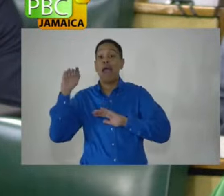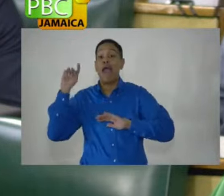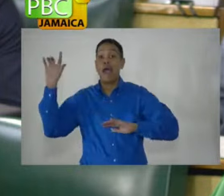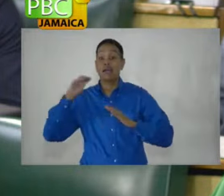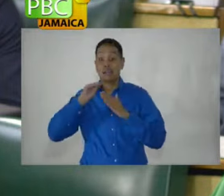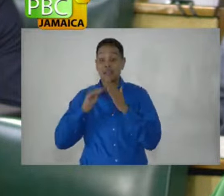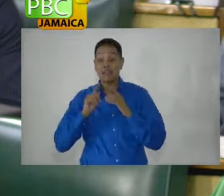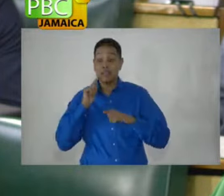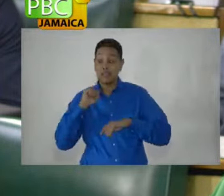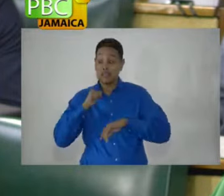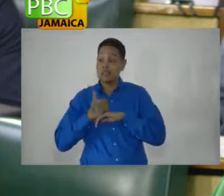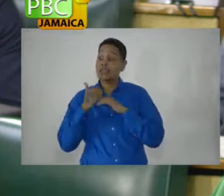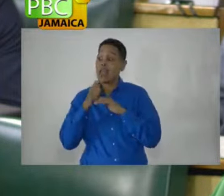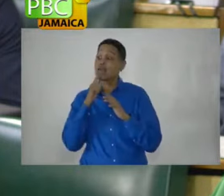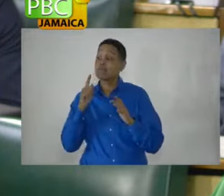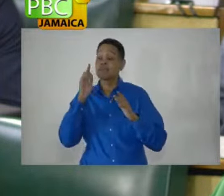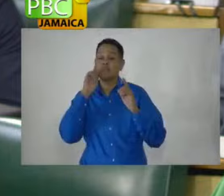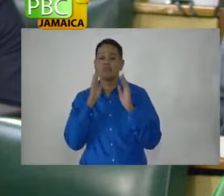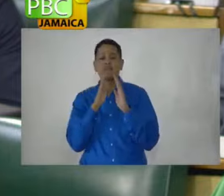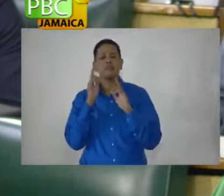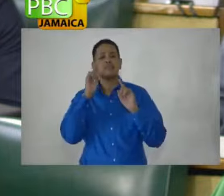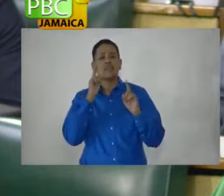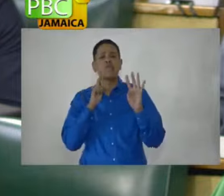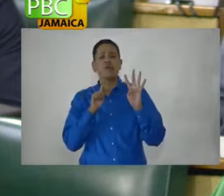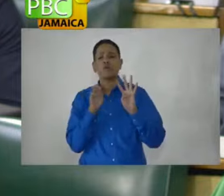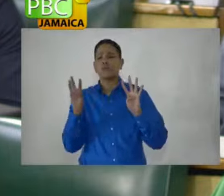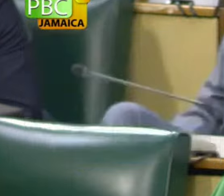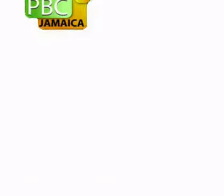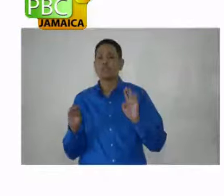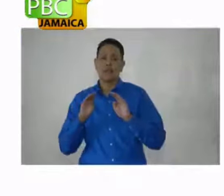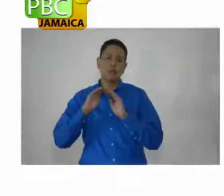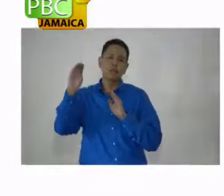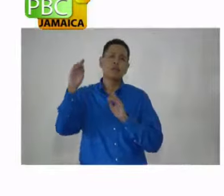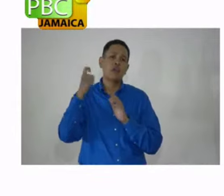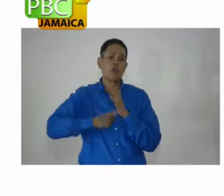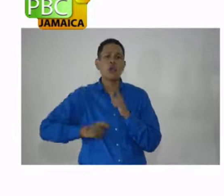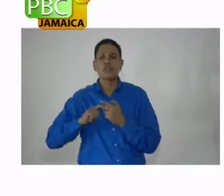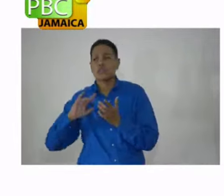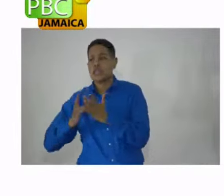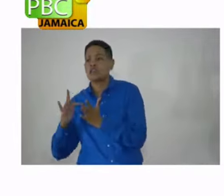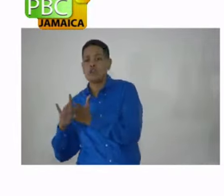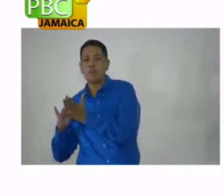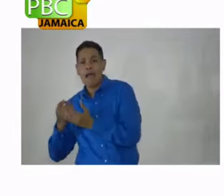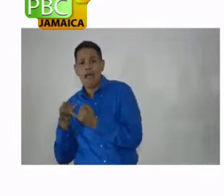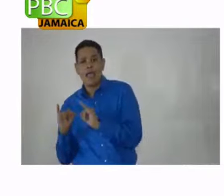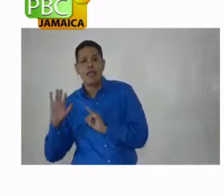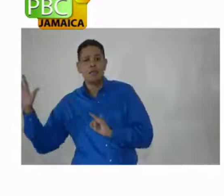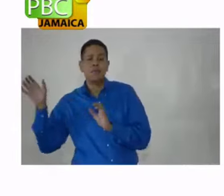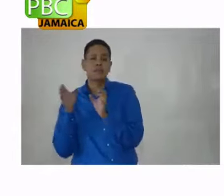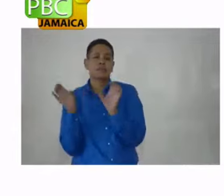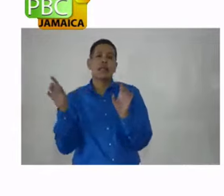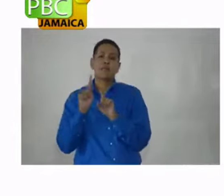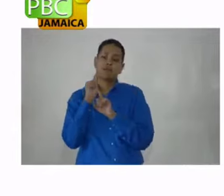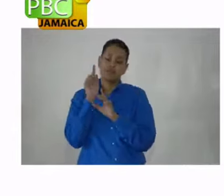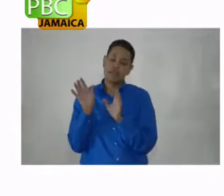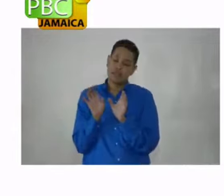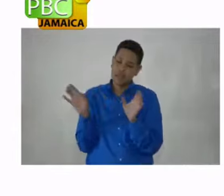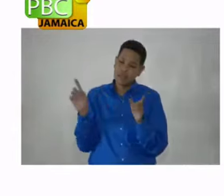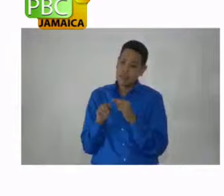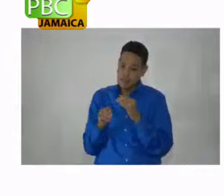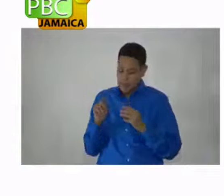which established the inflation targeting regime and central bank independence, places explicit